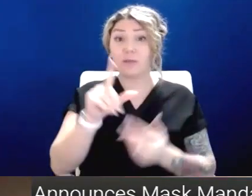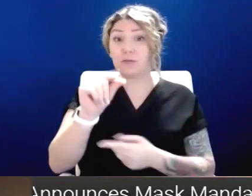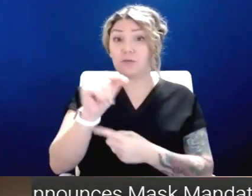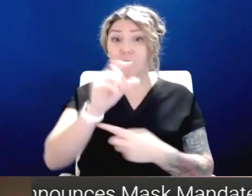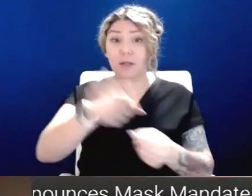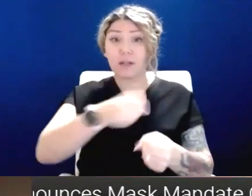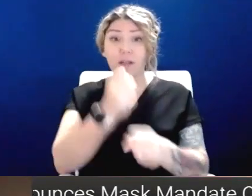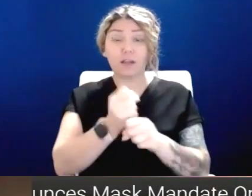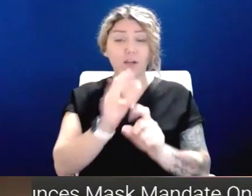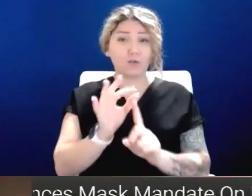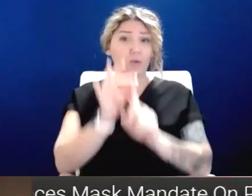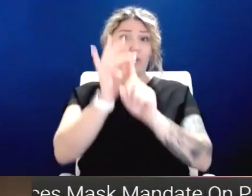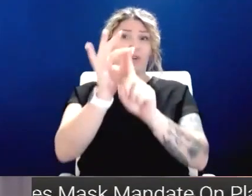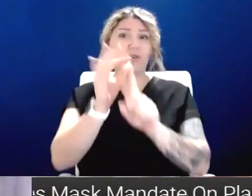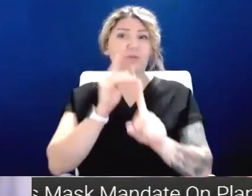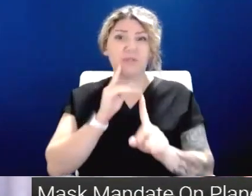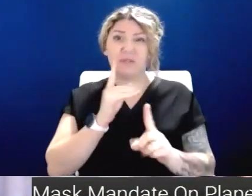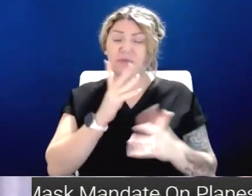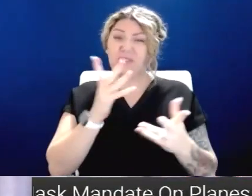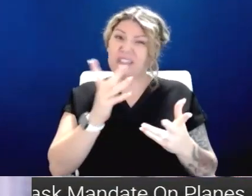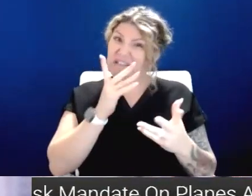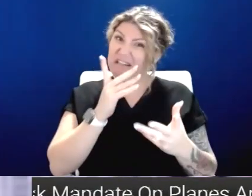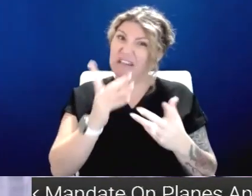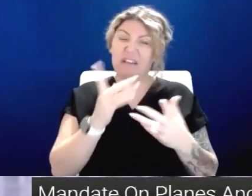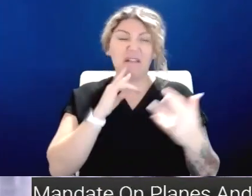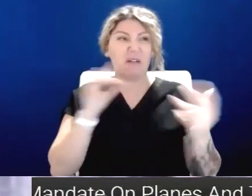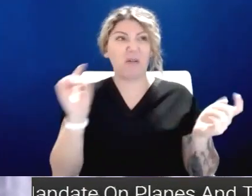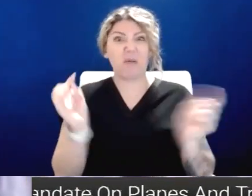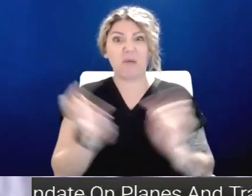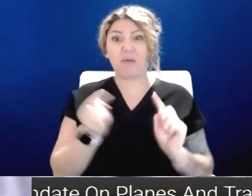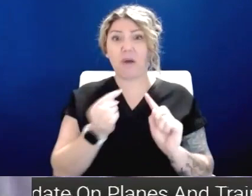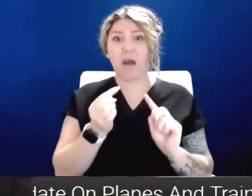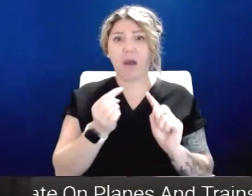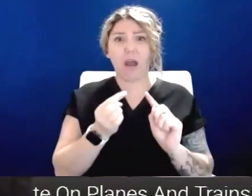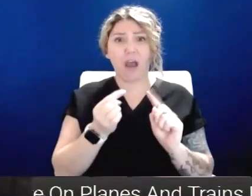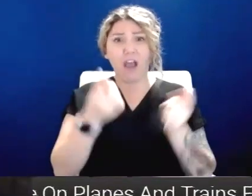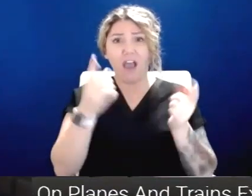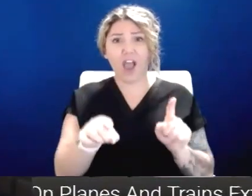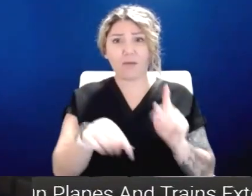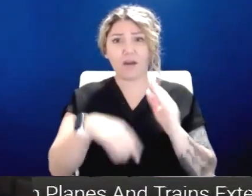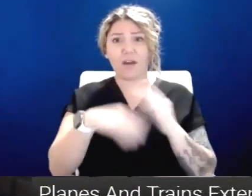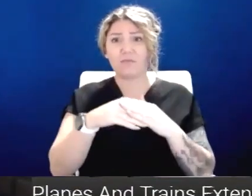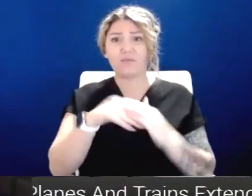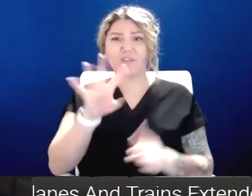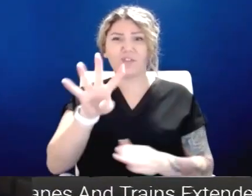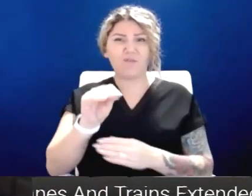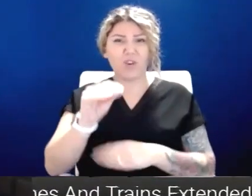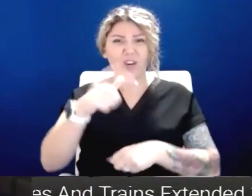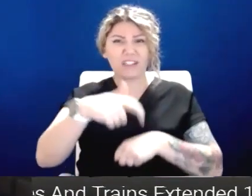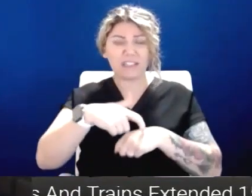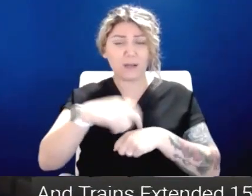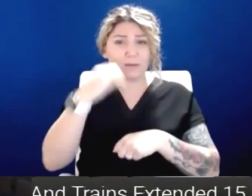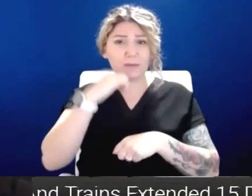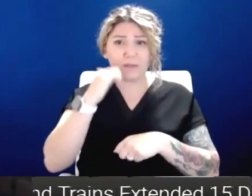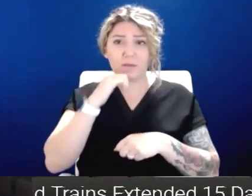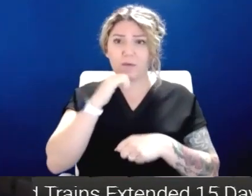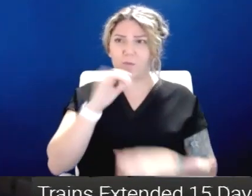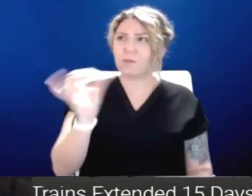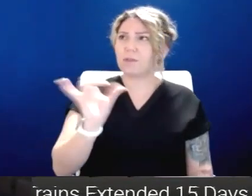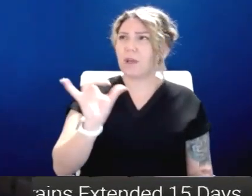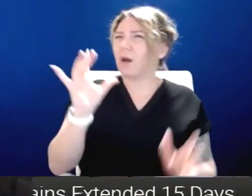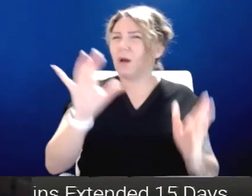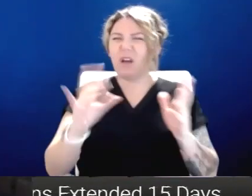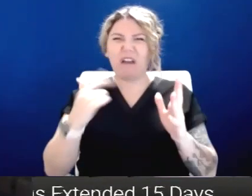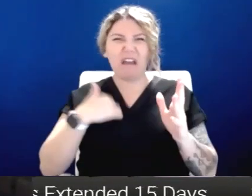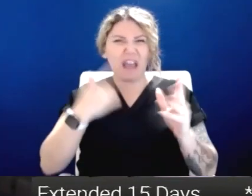of torture that she sometimes endured up to 40 times a day. So it was like an aura, like a deja vu moment. Like you'd been somewhere before, you'd